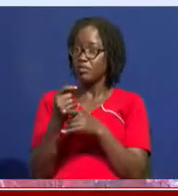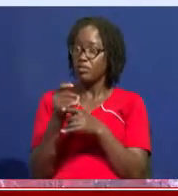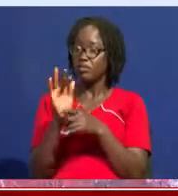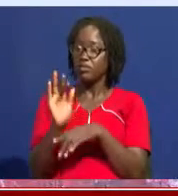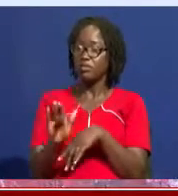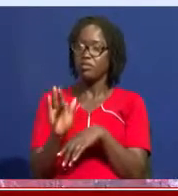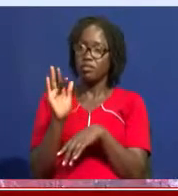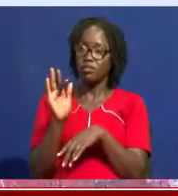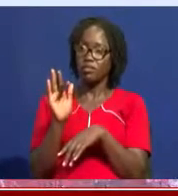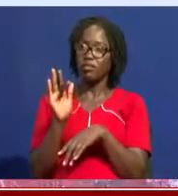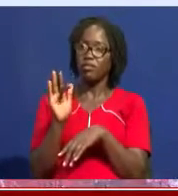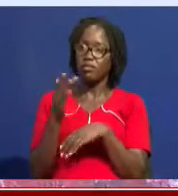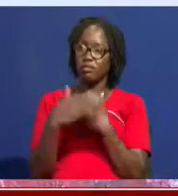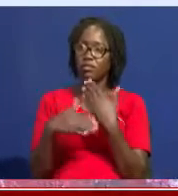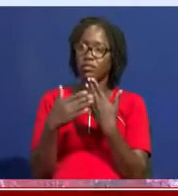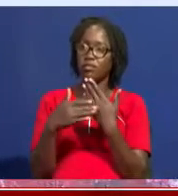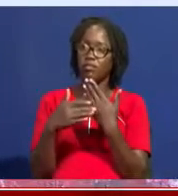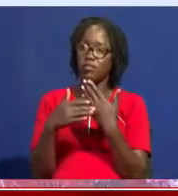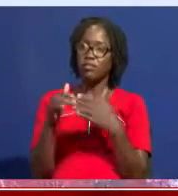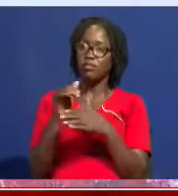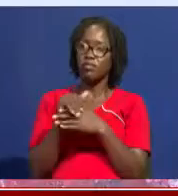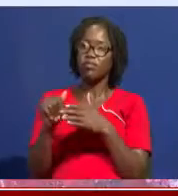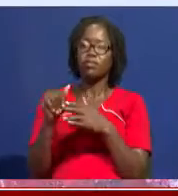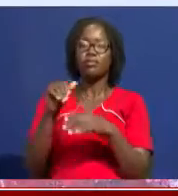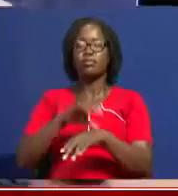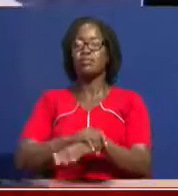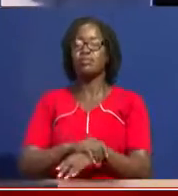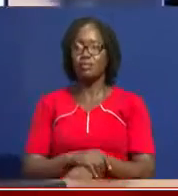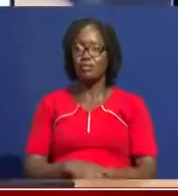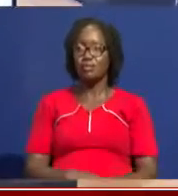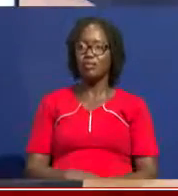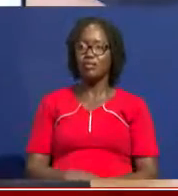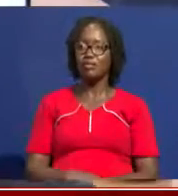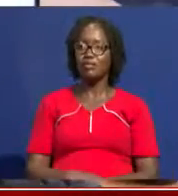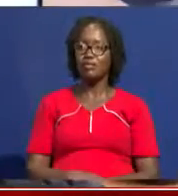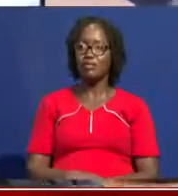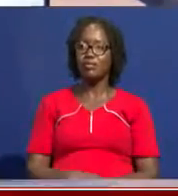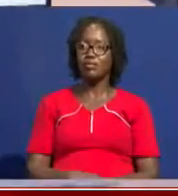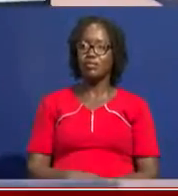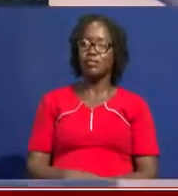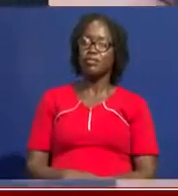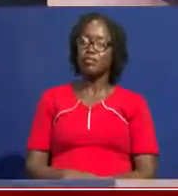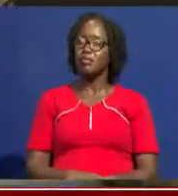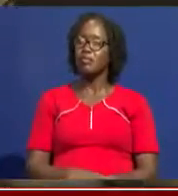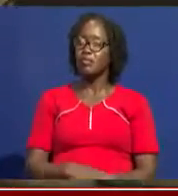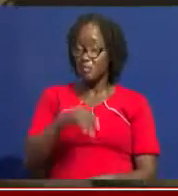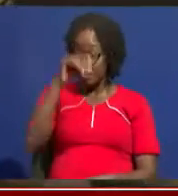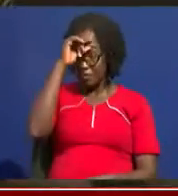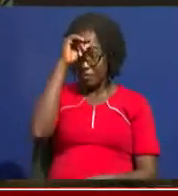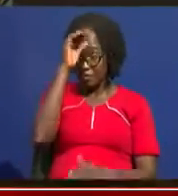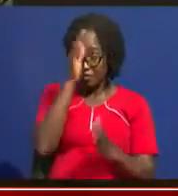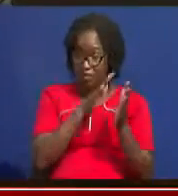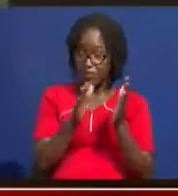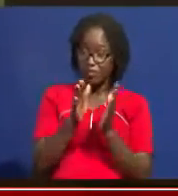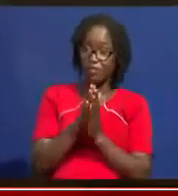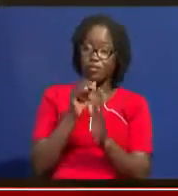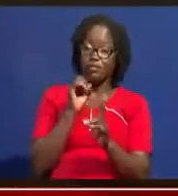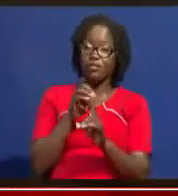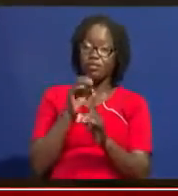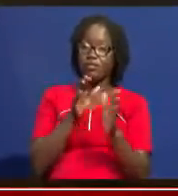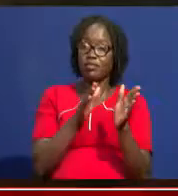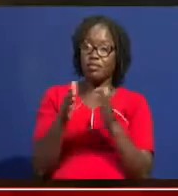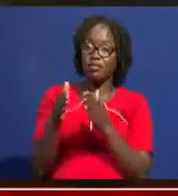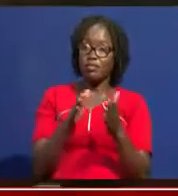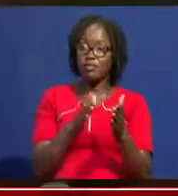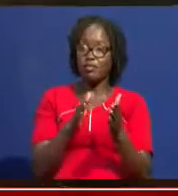click on the computer and then you get your dollars in your pocket. Additionally, the government plans to facilitate mentorship